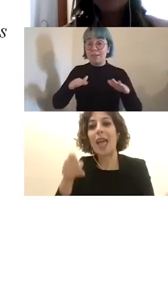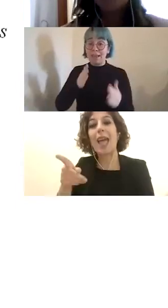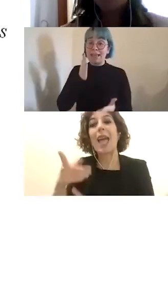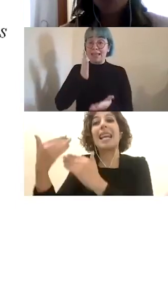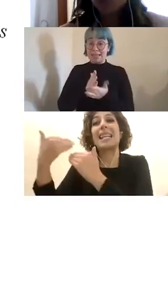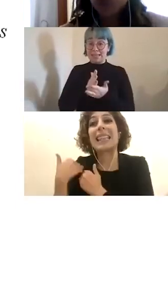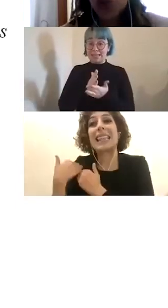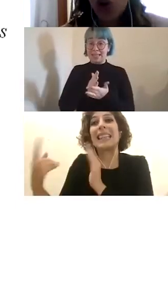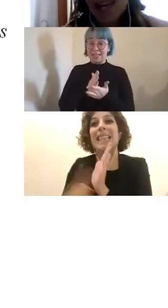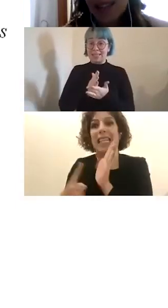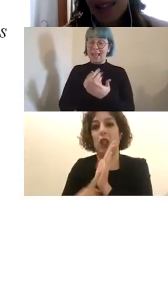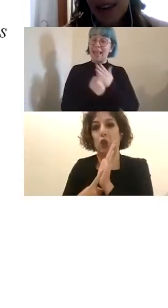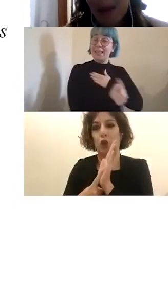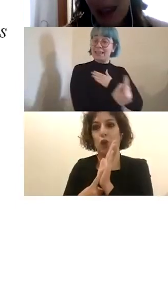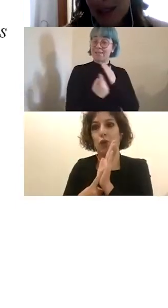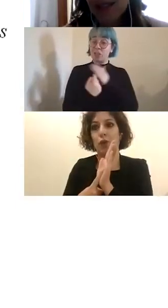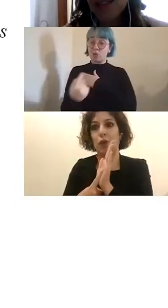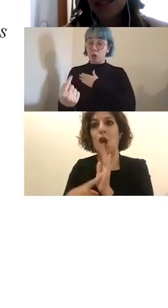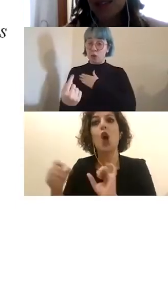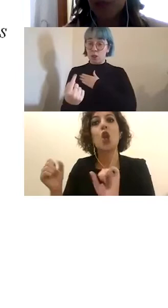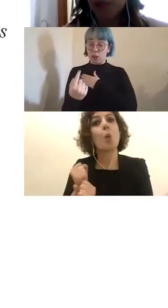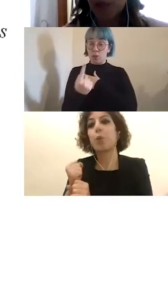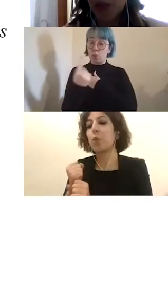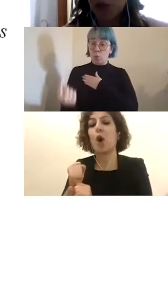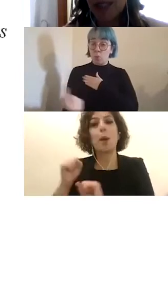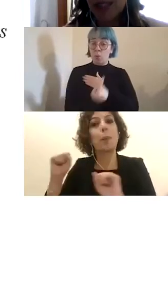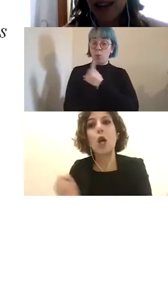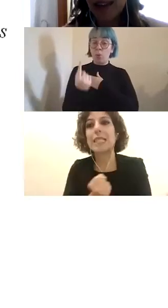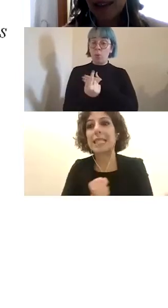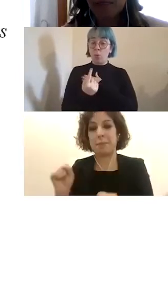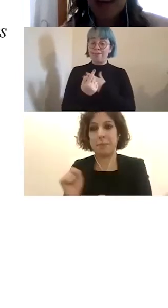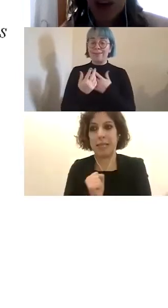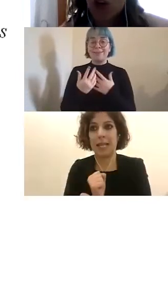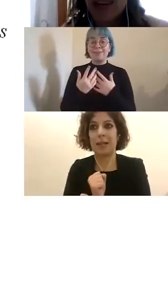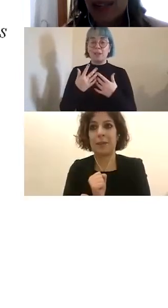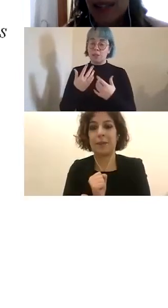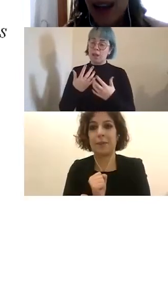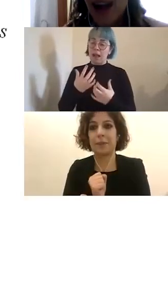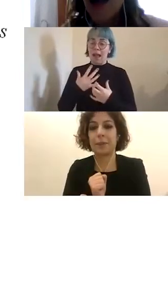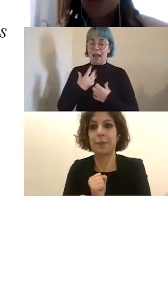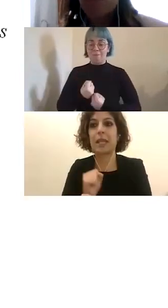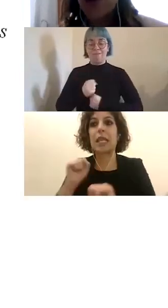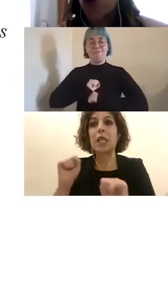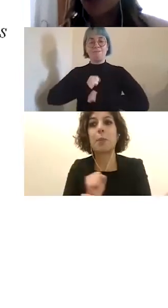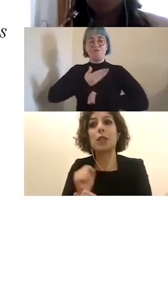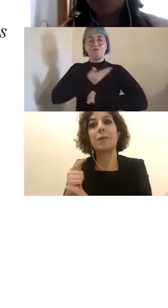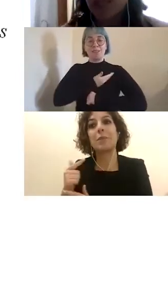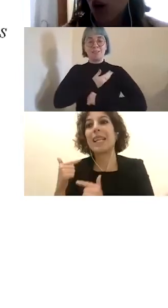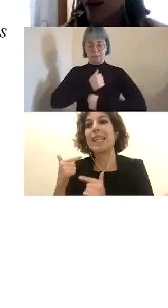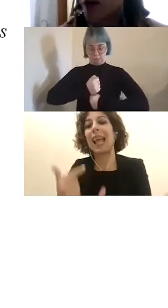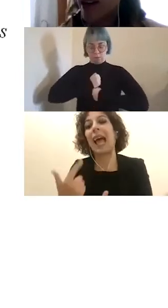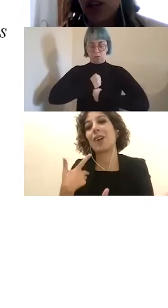an individual who is the holder of rights. And in order